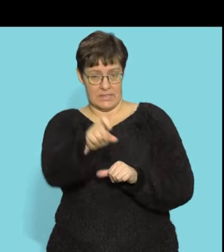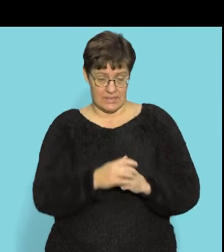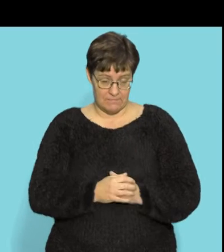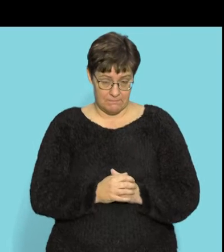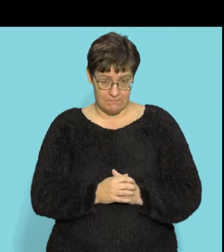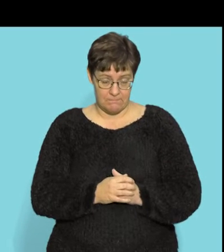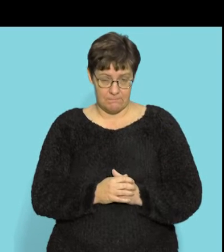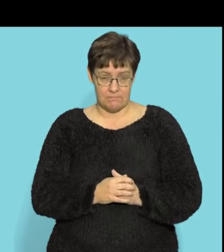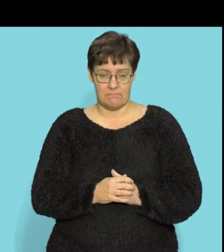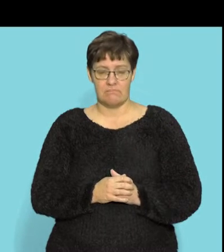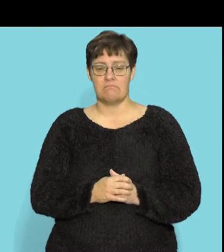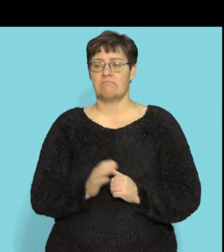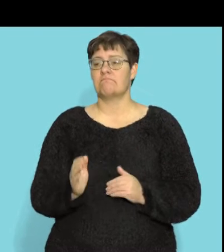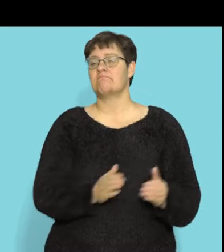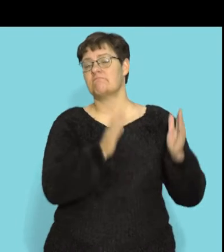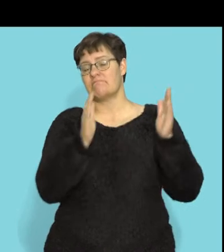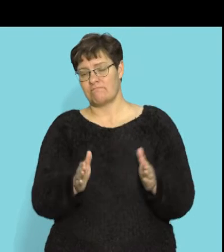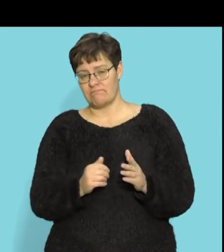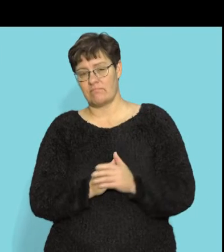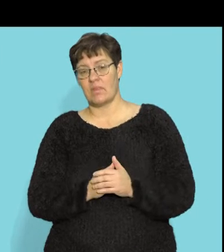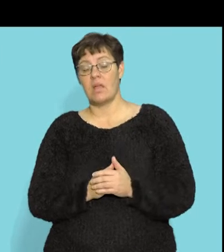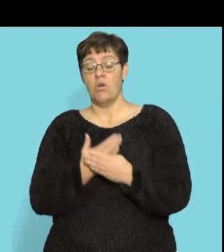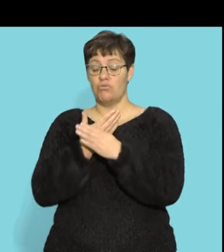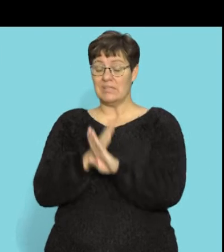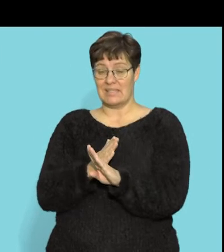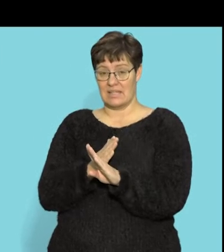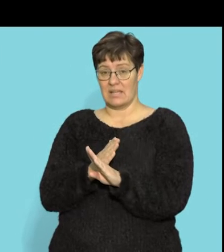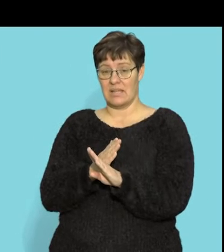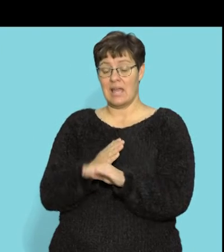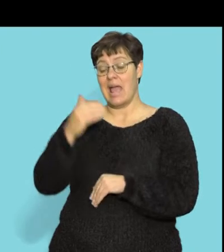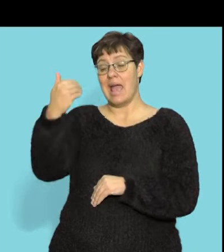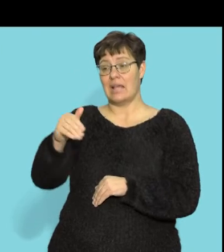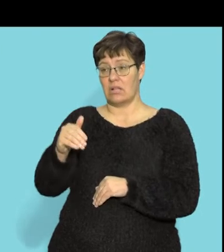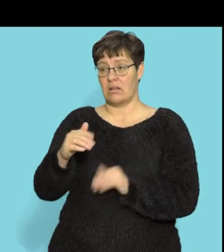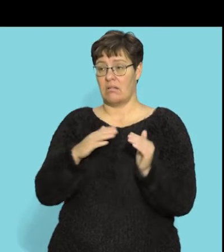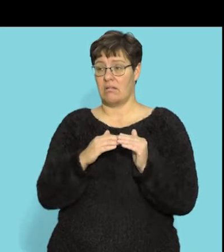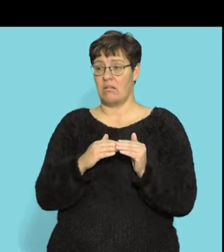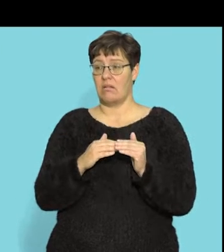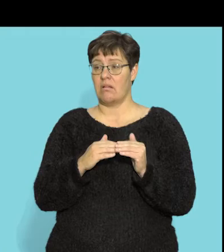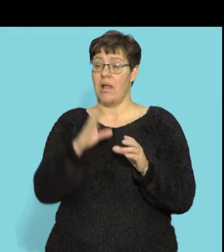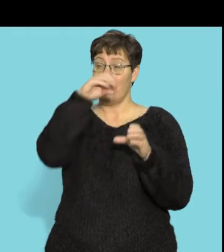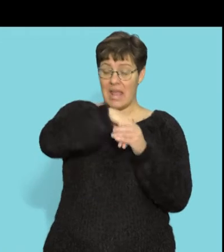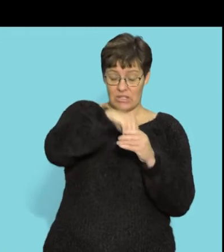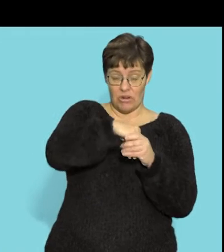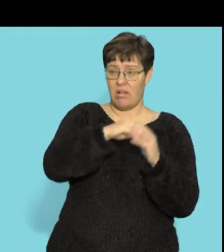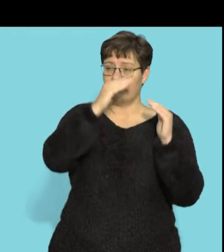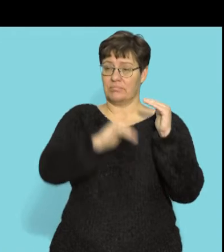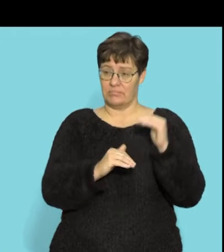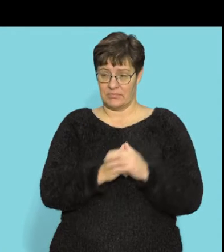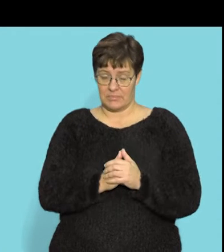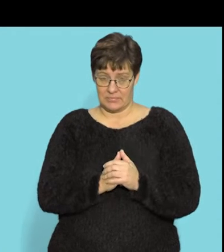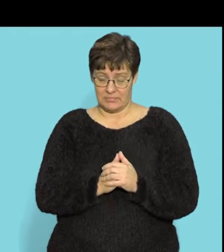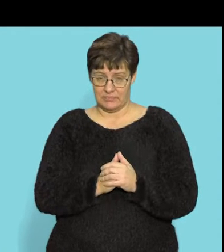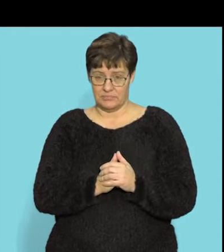right? Okay, now if the decrease in resistance of the external circuit, this is what is actually happening,